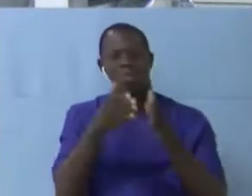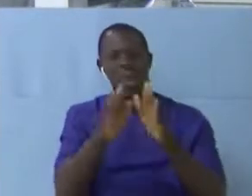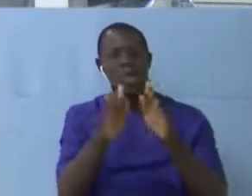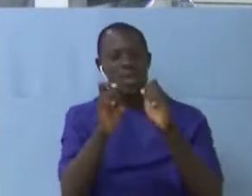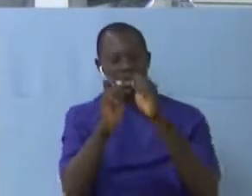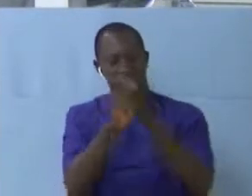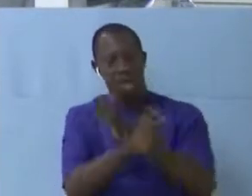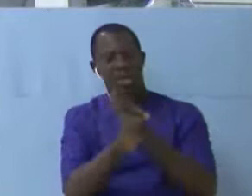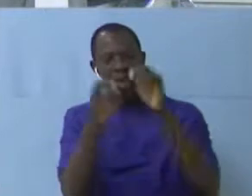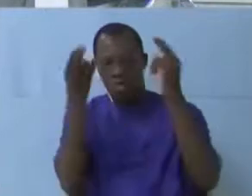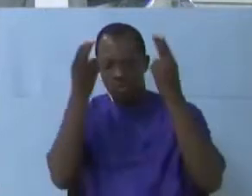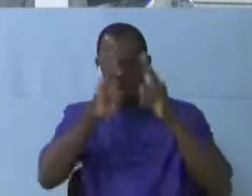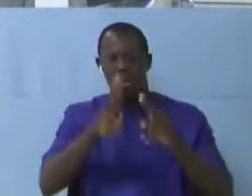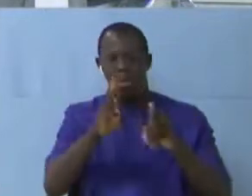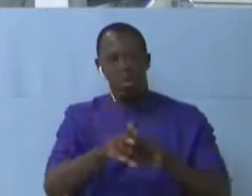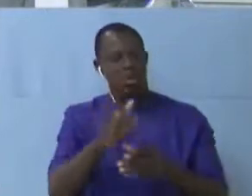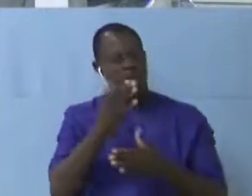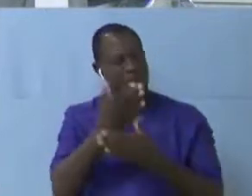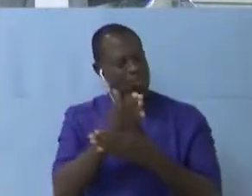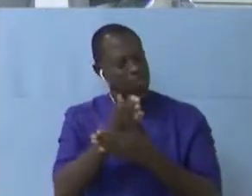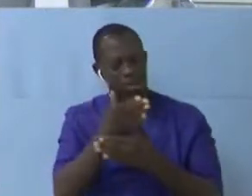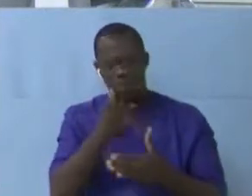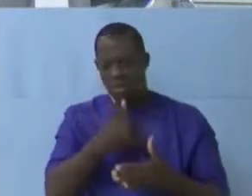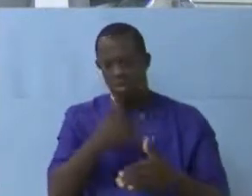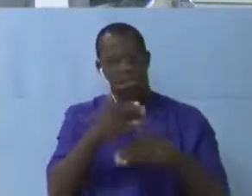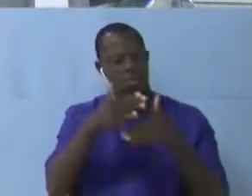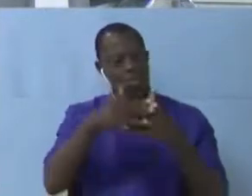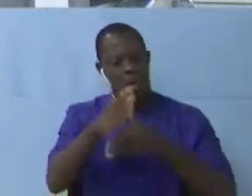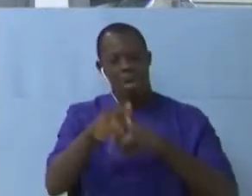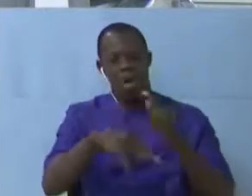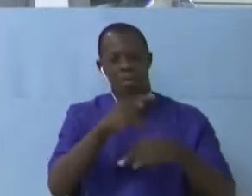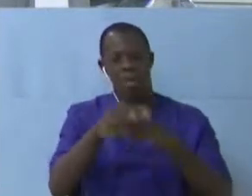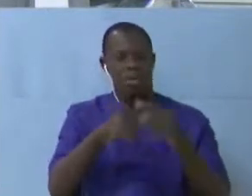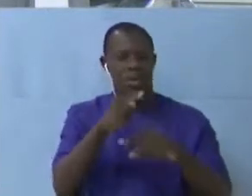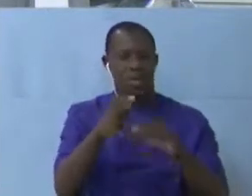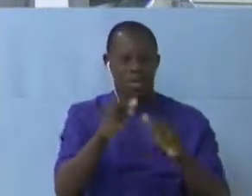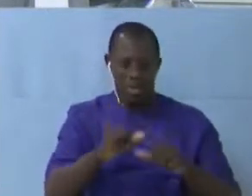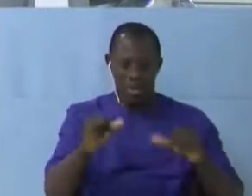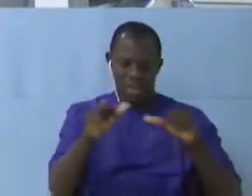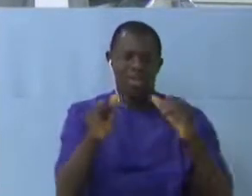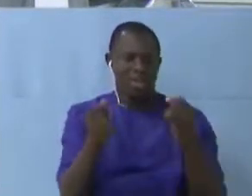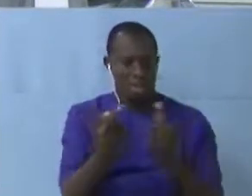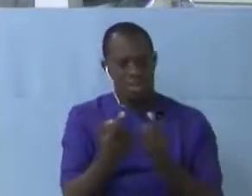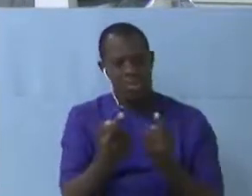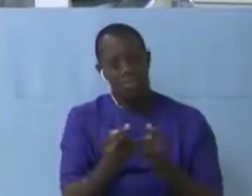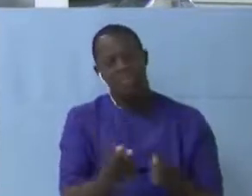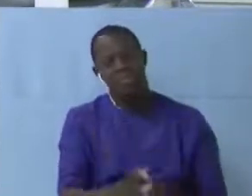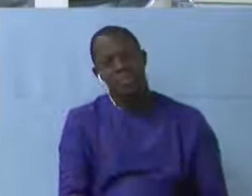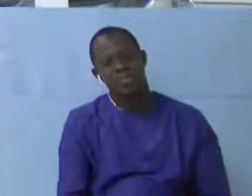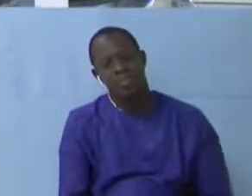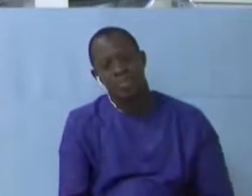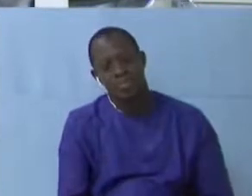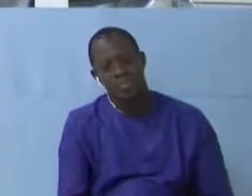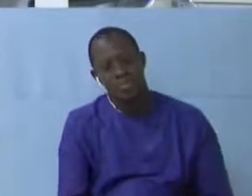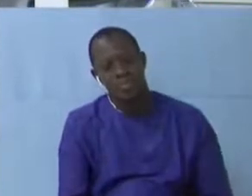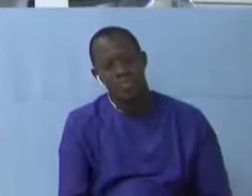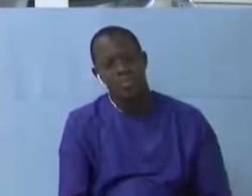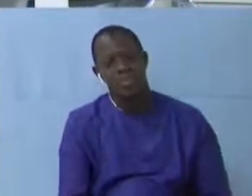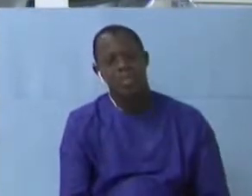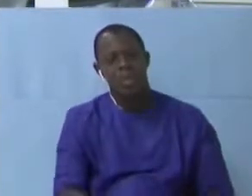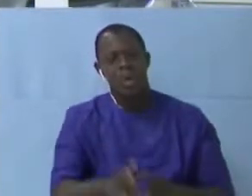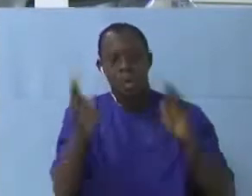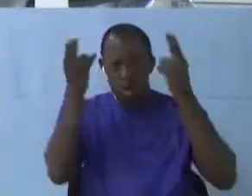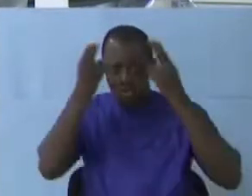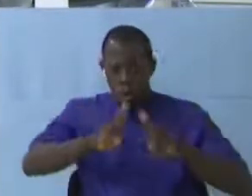wàlli atte nag li ko ci gën a métti tuuti rek mooy lu jëm ci wàlli yiixaay gi. Law